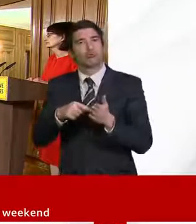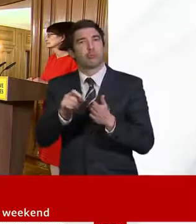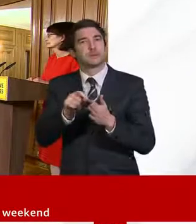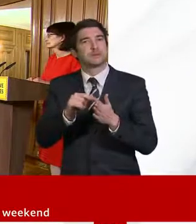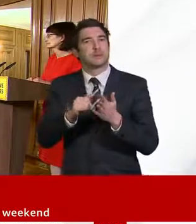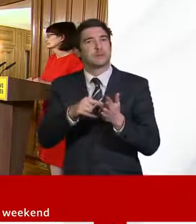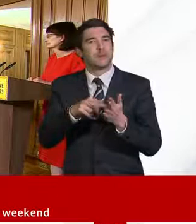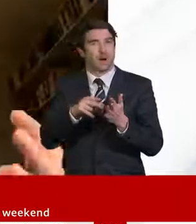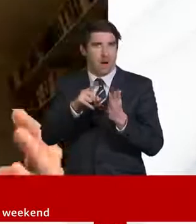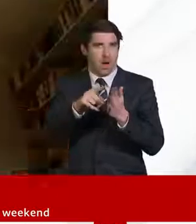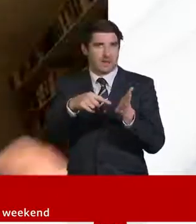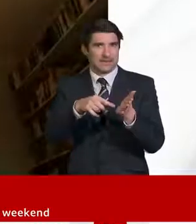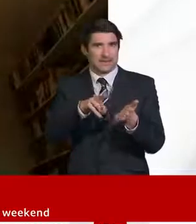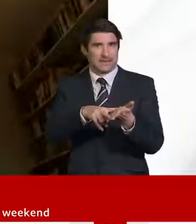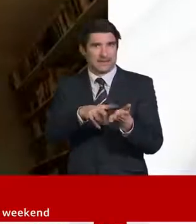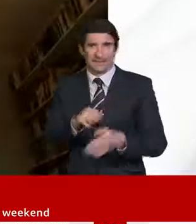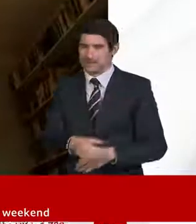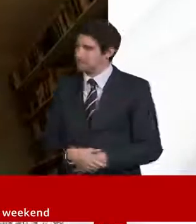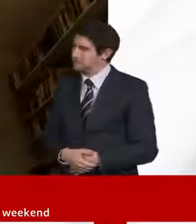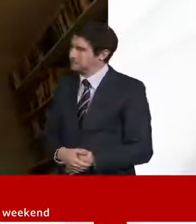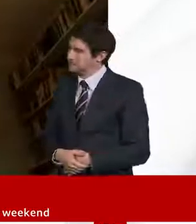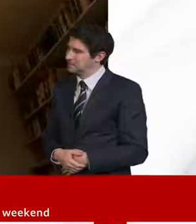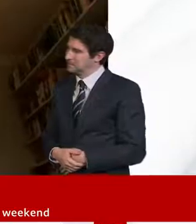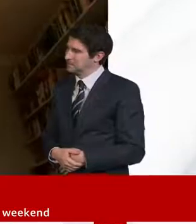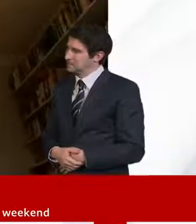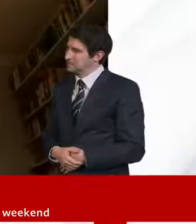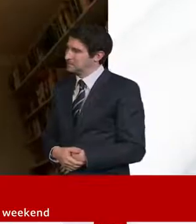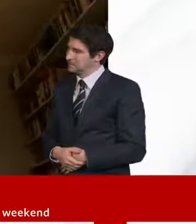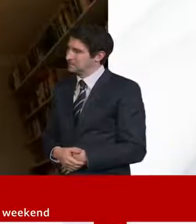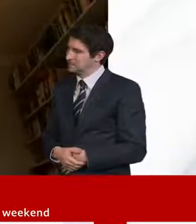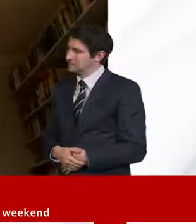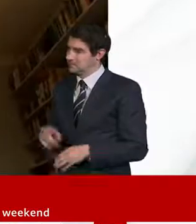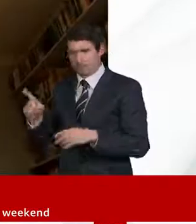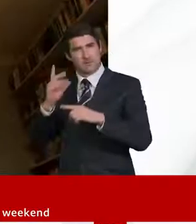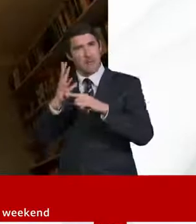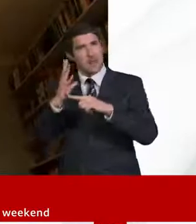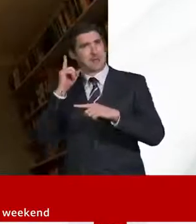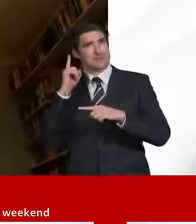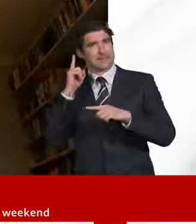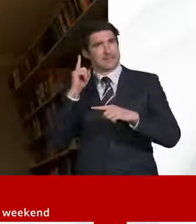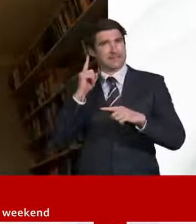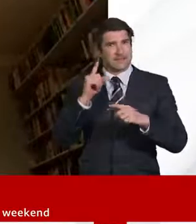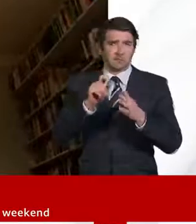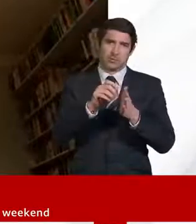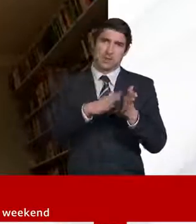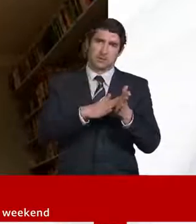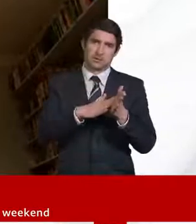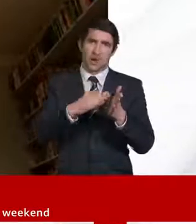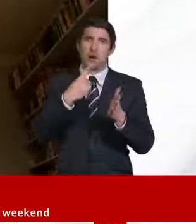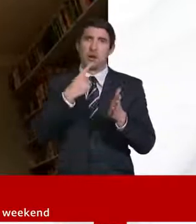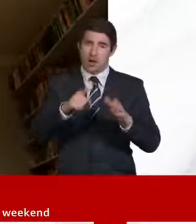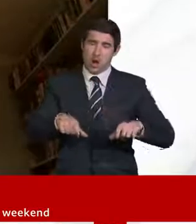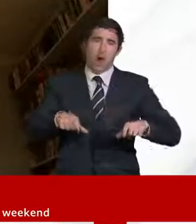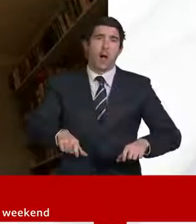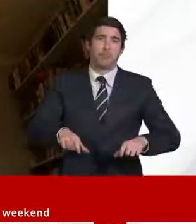afternoon. 3 weeks or a week ago, when the Prime Minister introduced those restrictions on our freedom of movement, he said